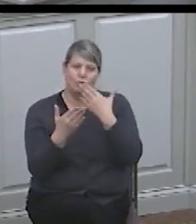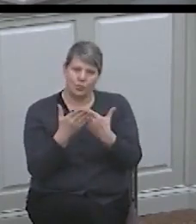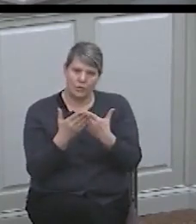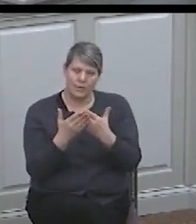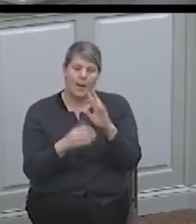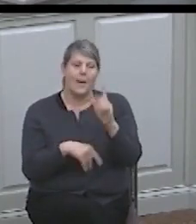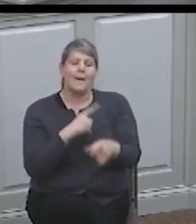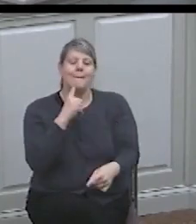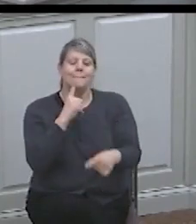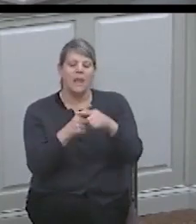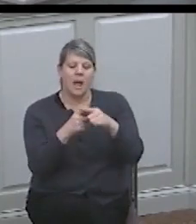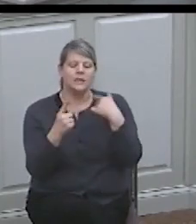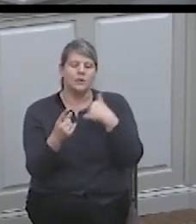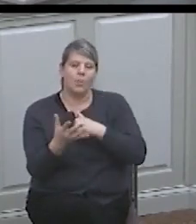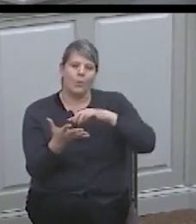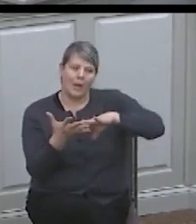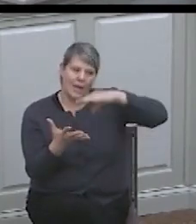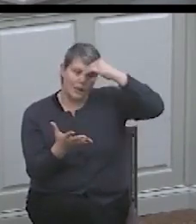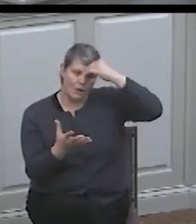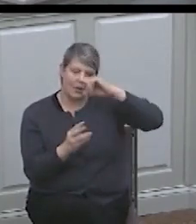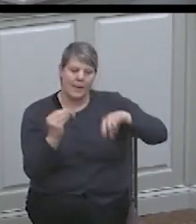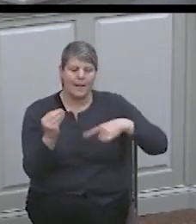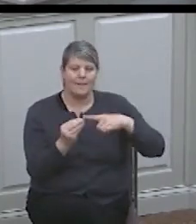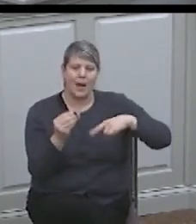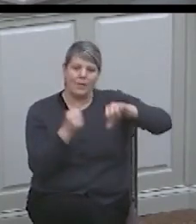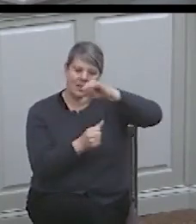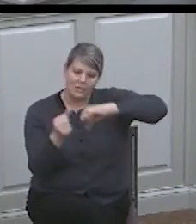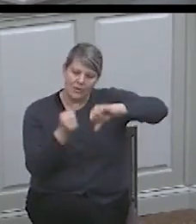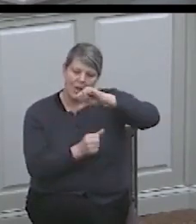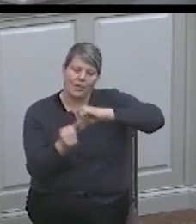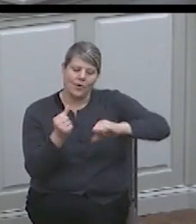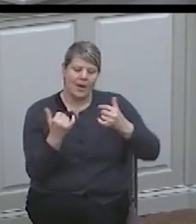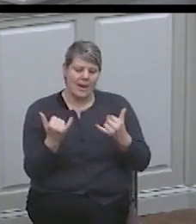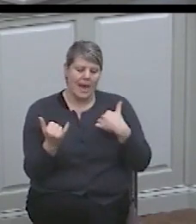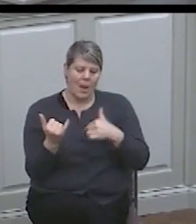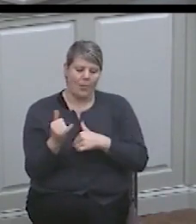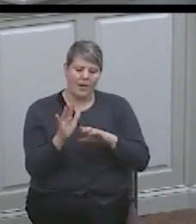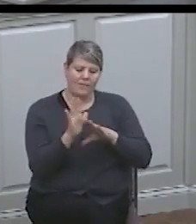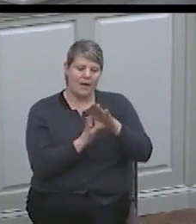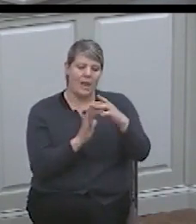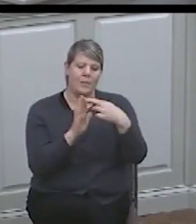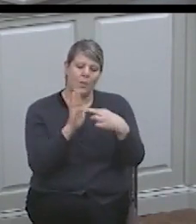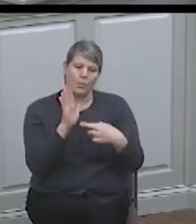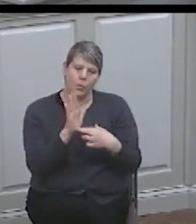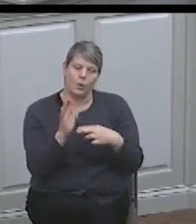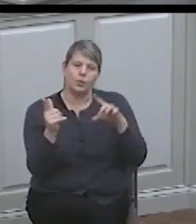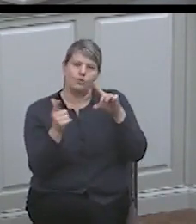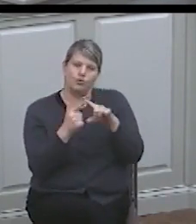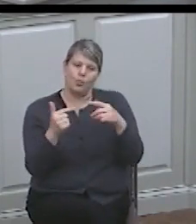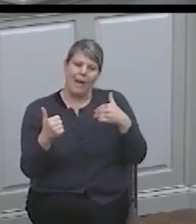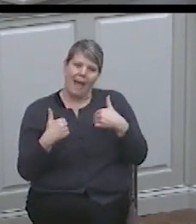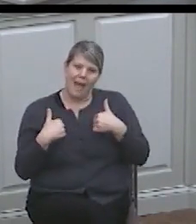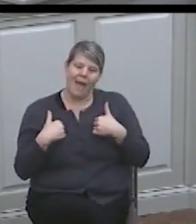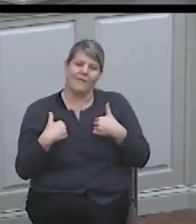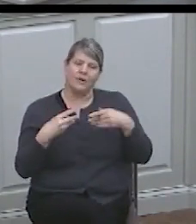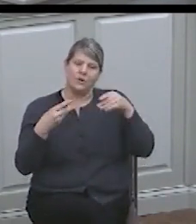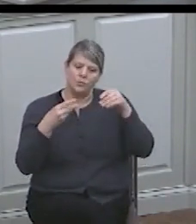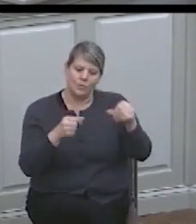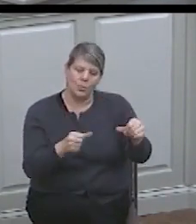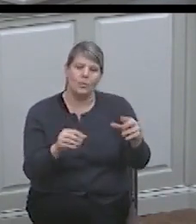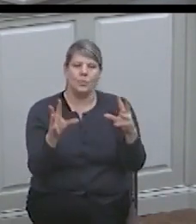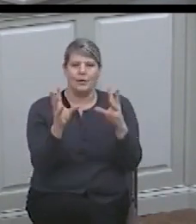lot about each other. And this is what we came up with about accountability and civility and helping